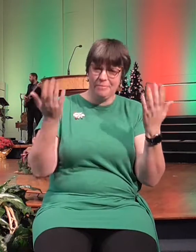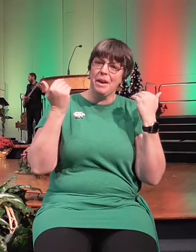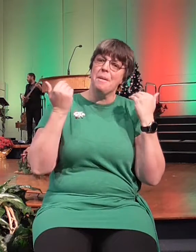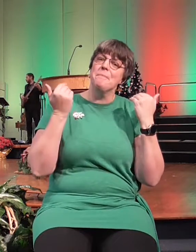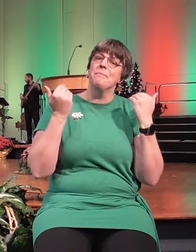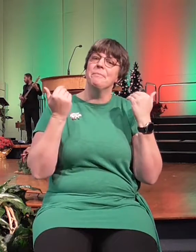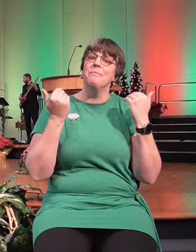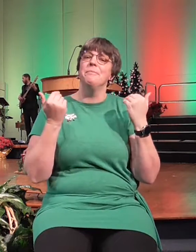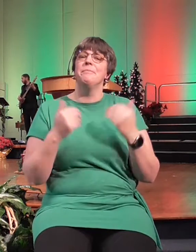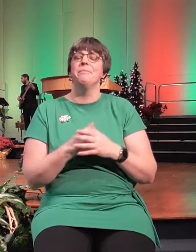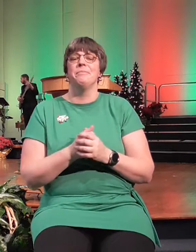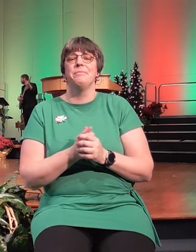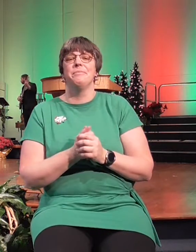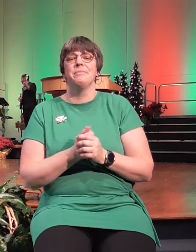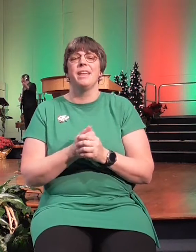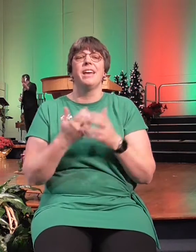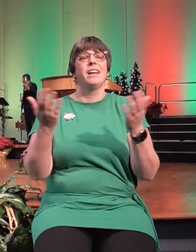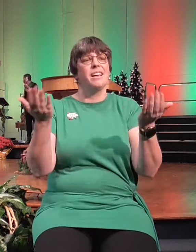come,